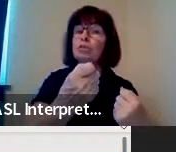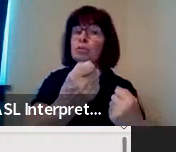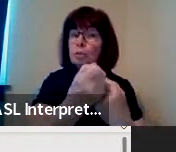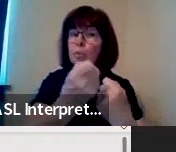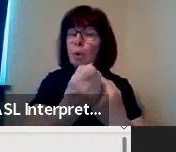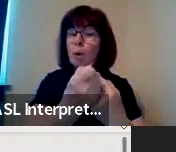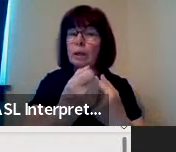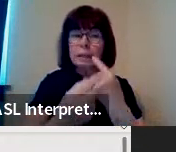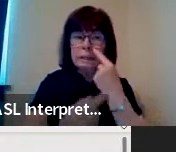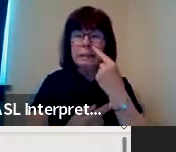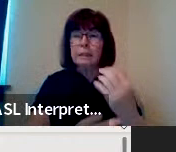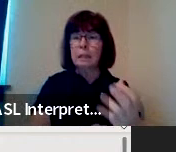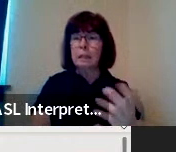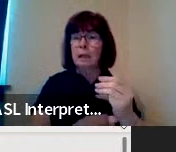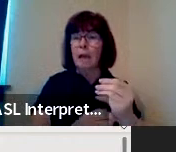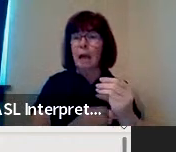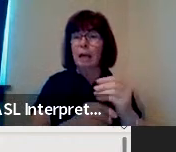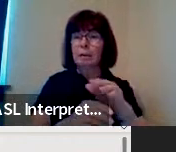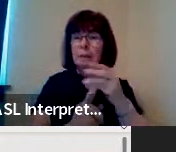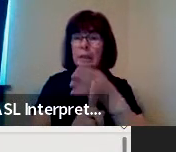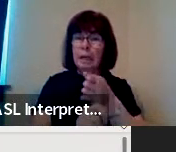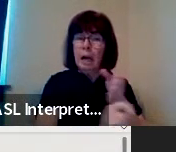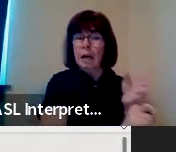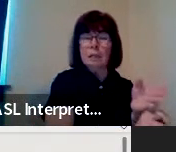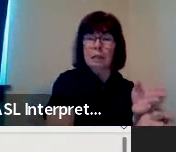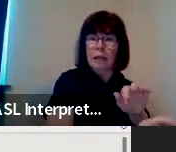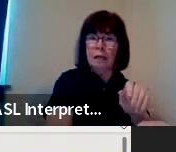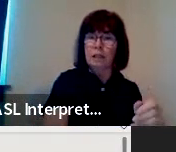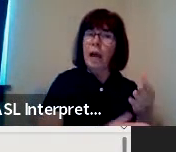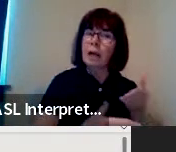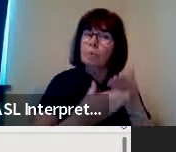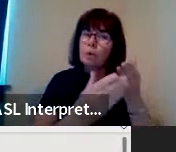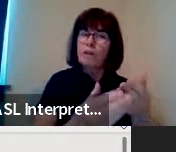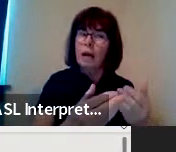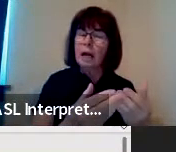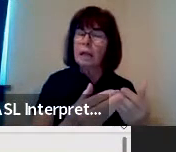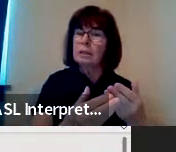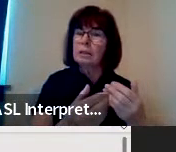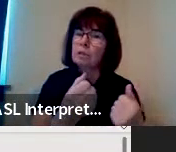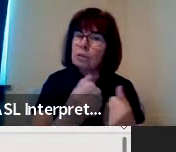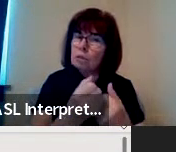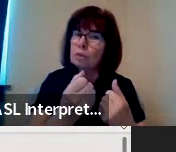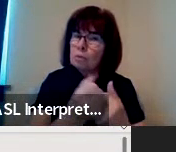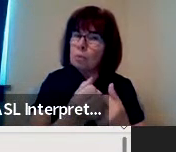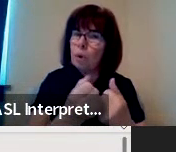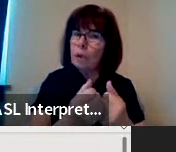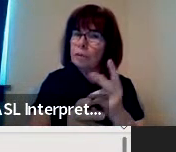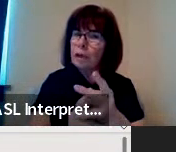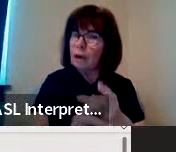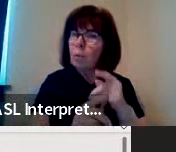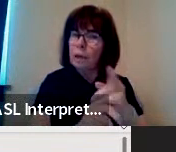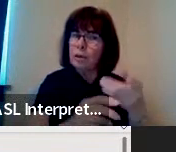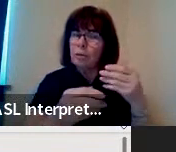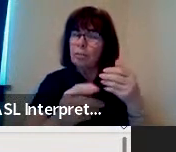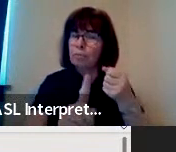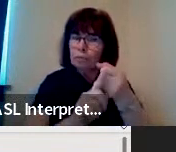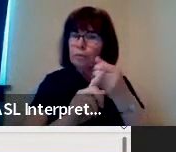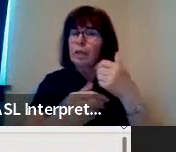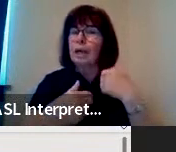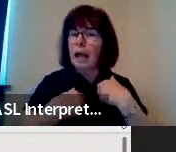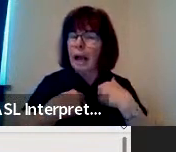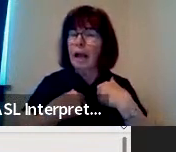isolation, and provide supportive care when people have COVID-19, along with education and